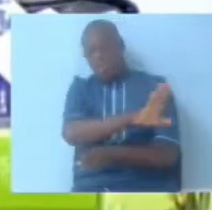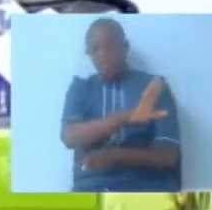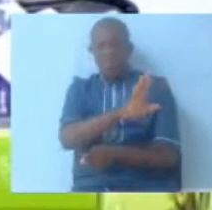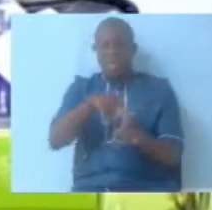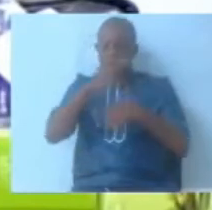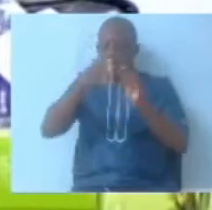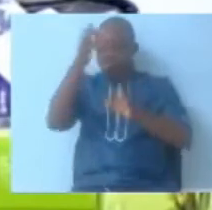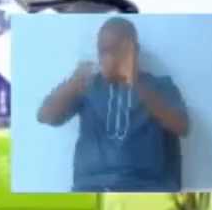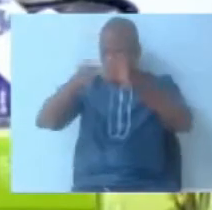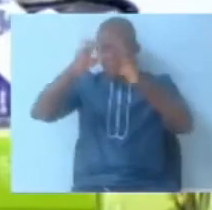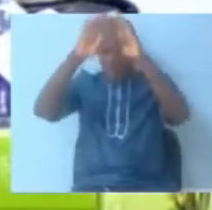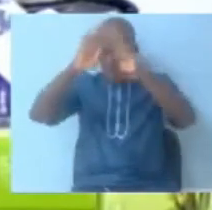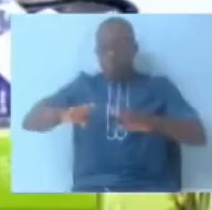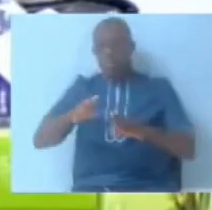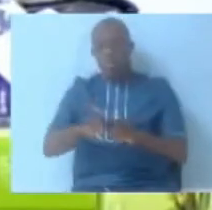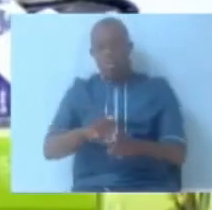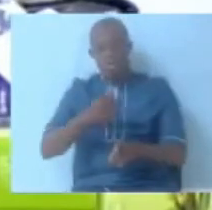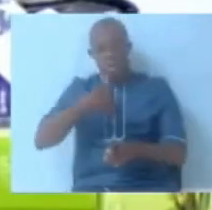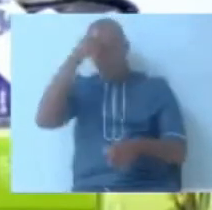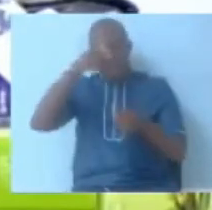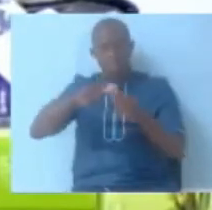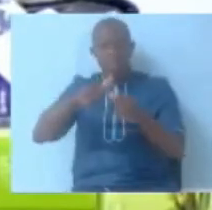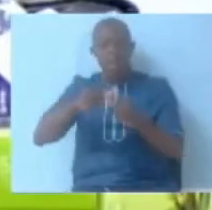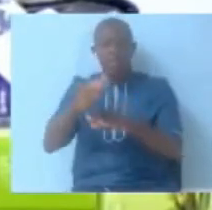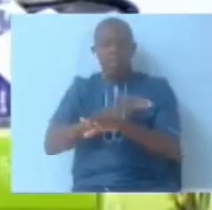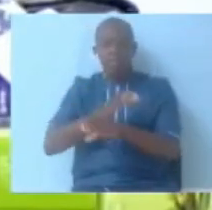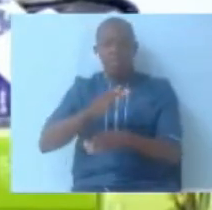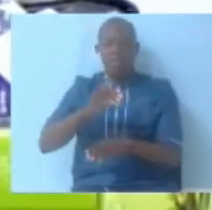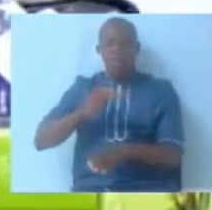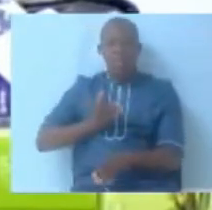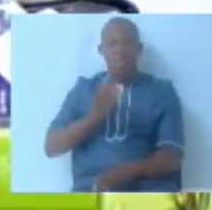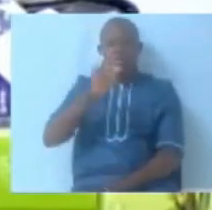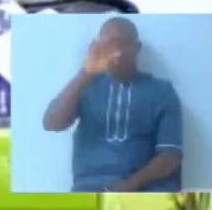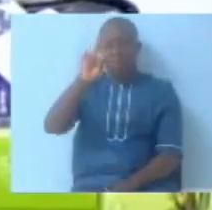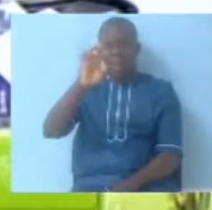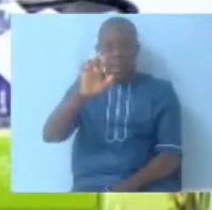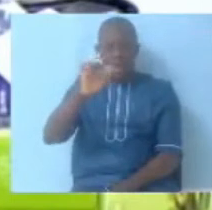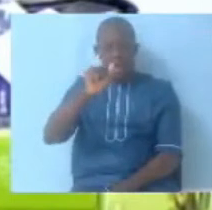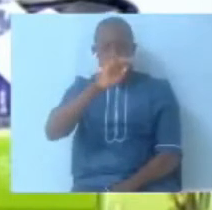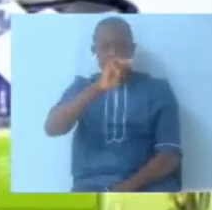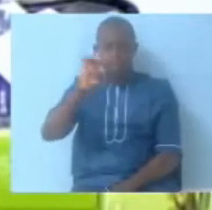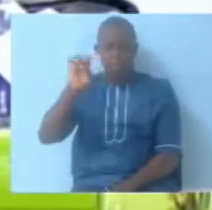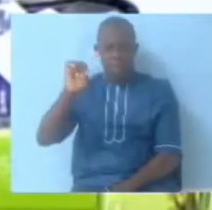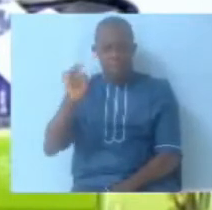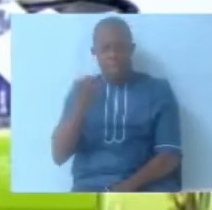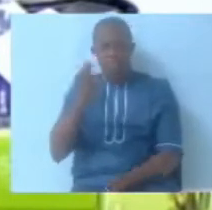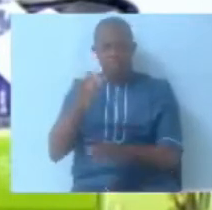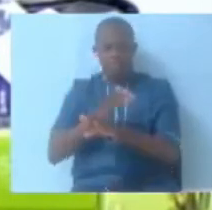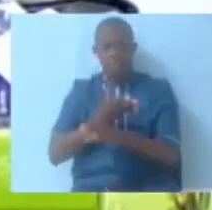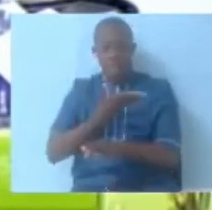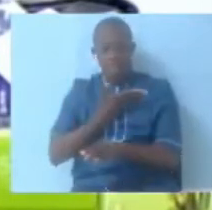bwe kitibunda kono kaburuka. I can remember they were Miss Drame. Makilo bakang utumo Miss Drame Davije.